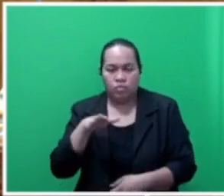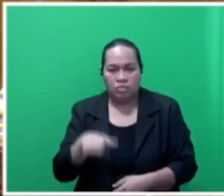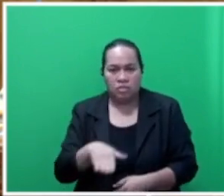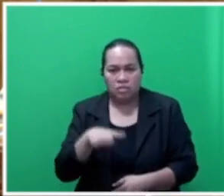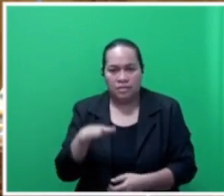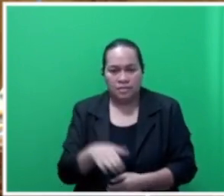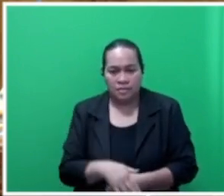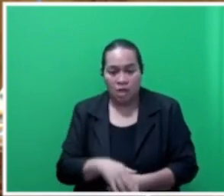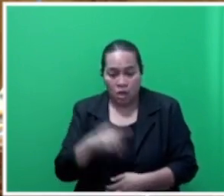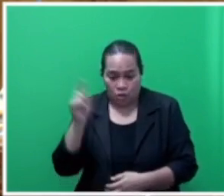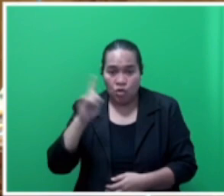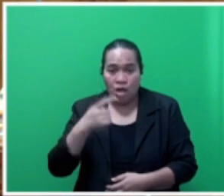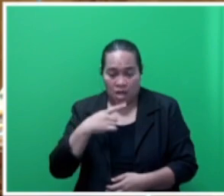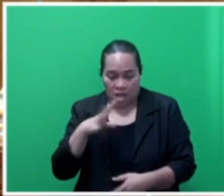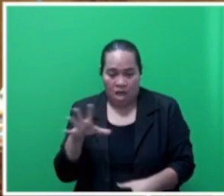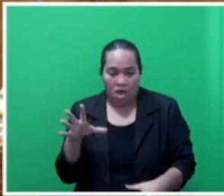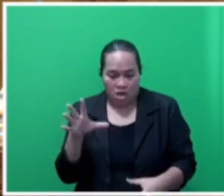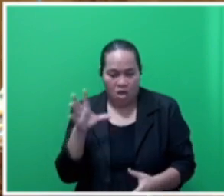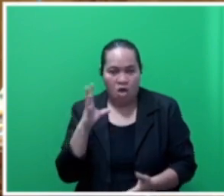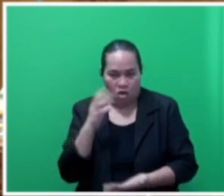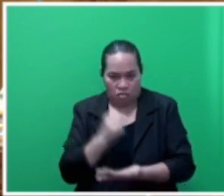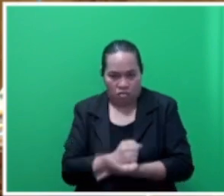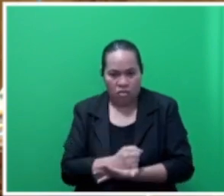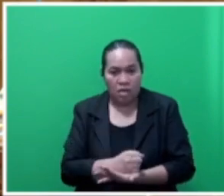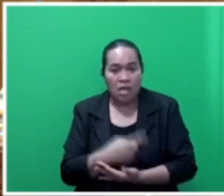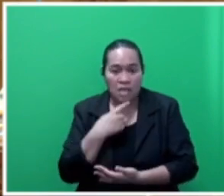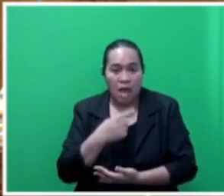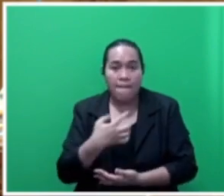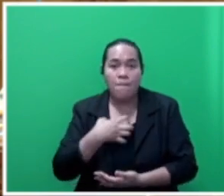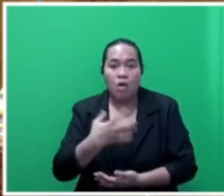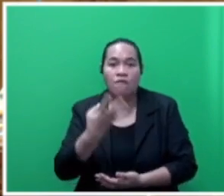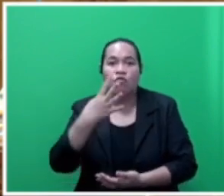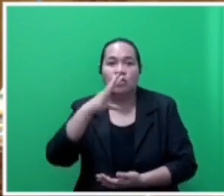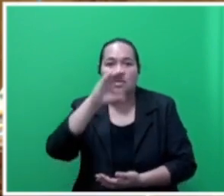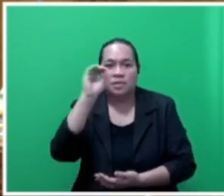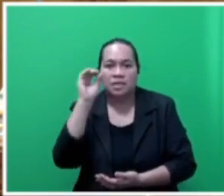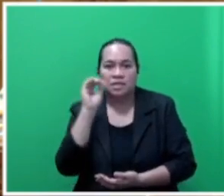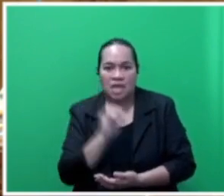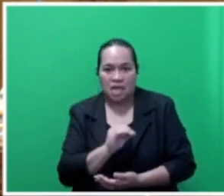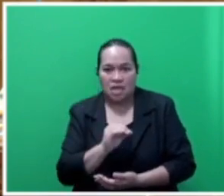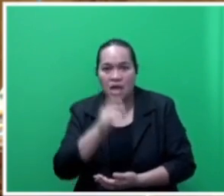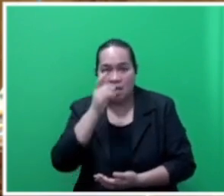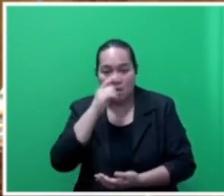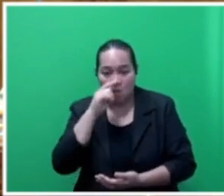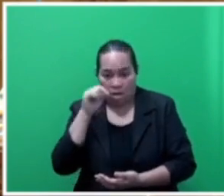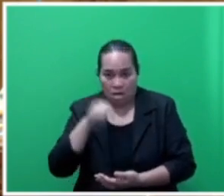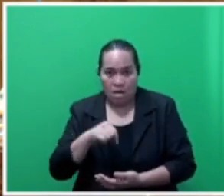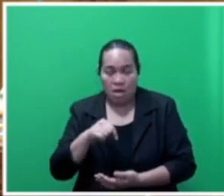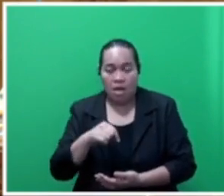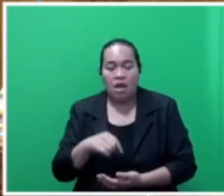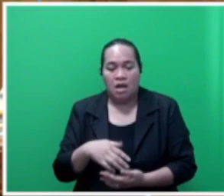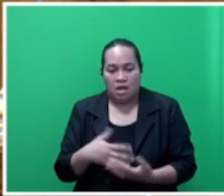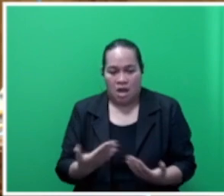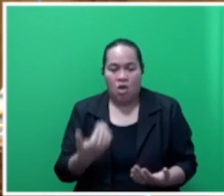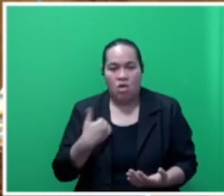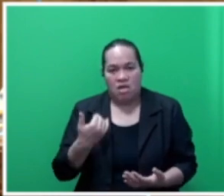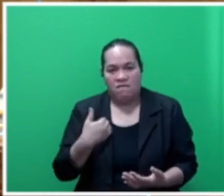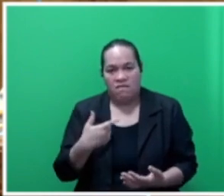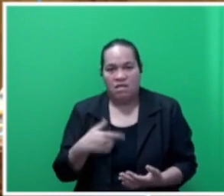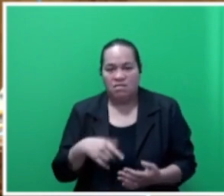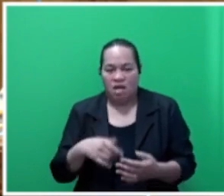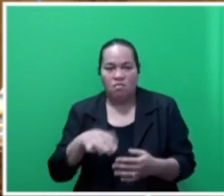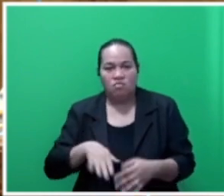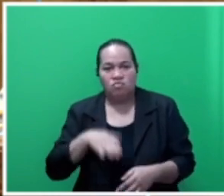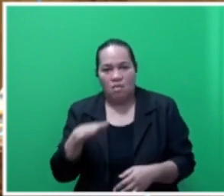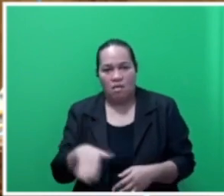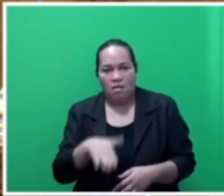Today, we can confidently say that at least more than 40% of our population are living below the poverty line. An